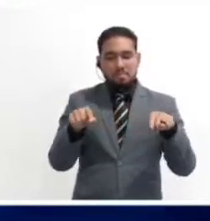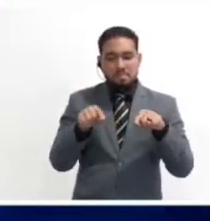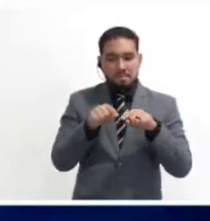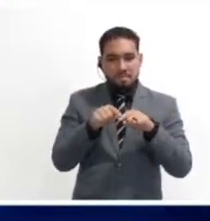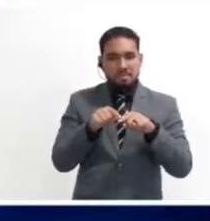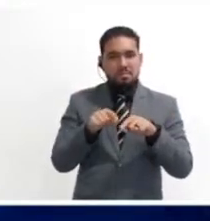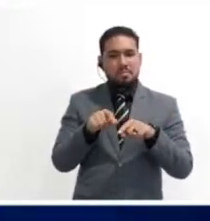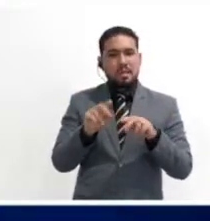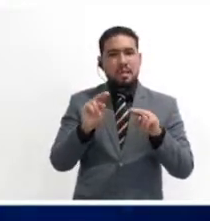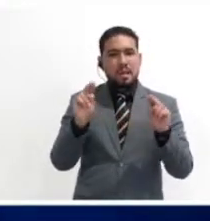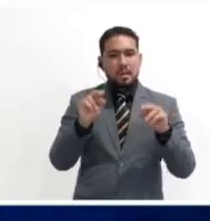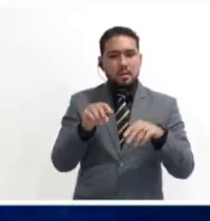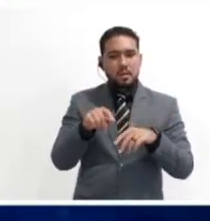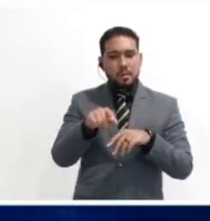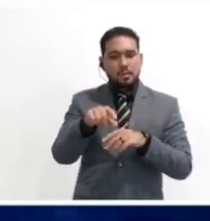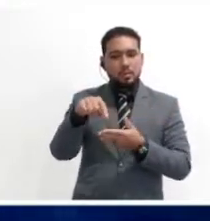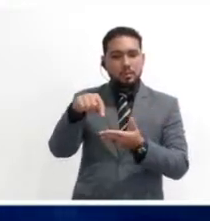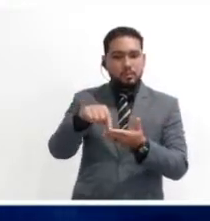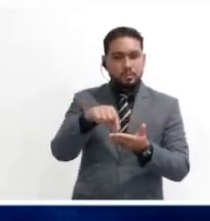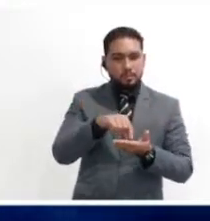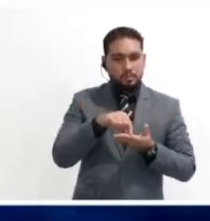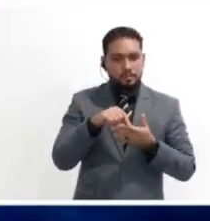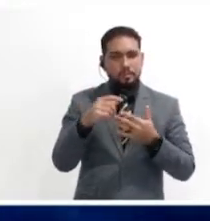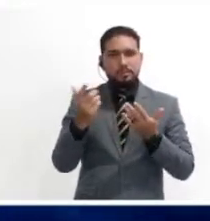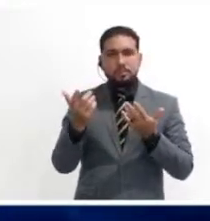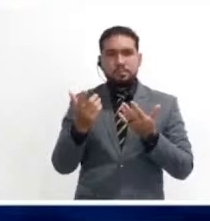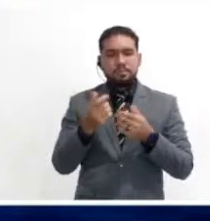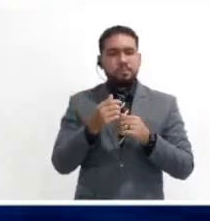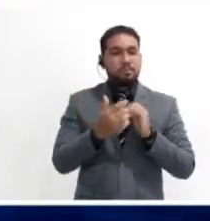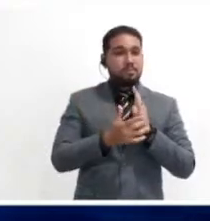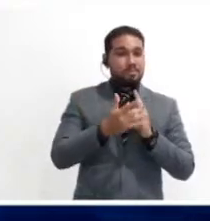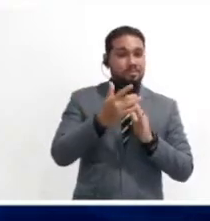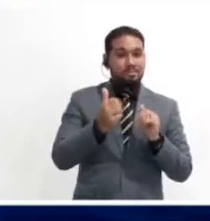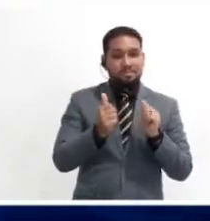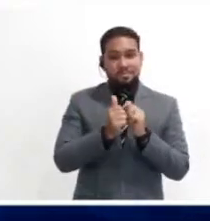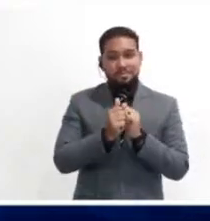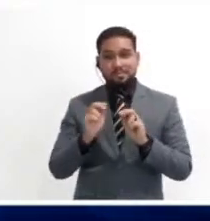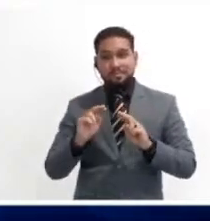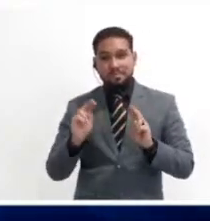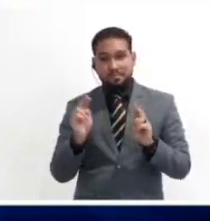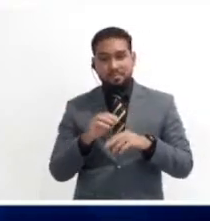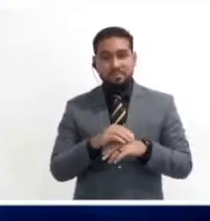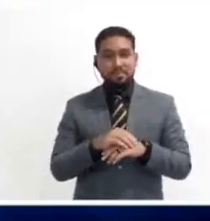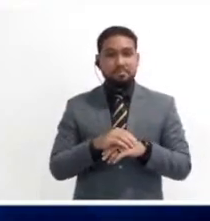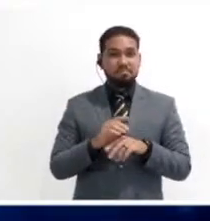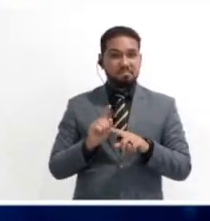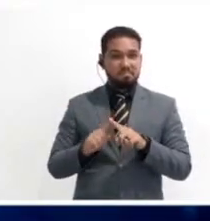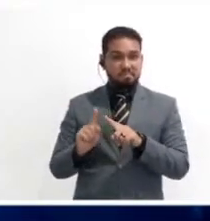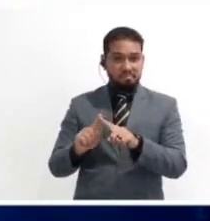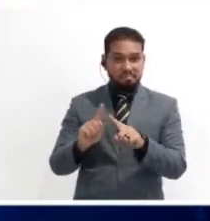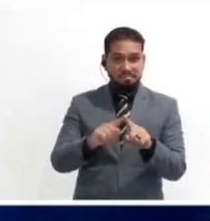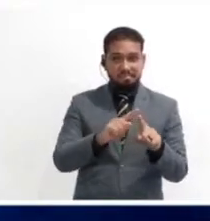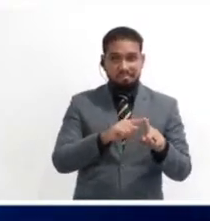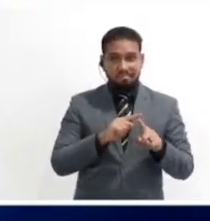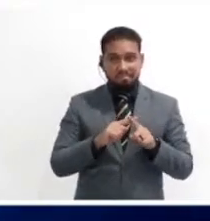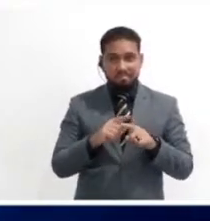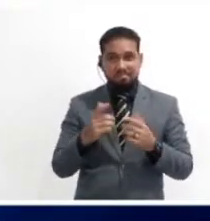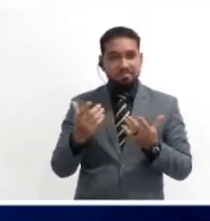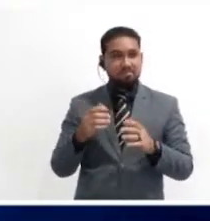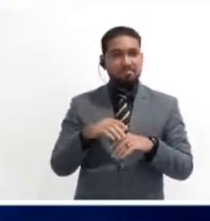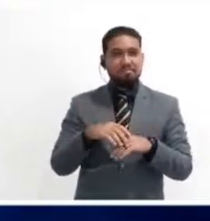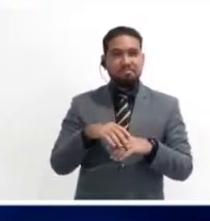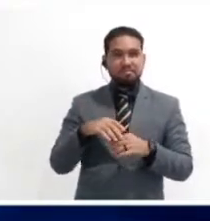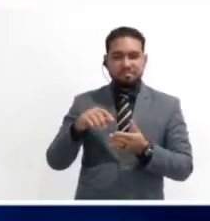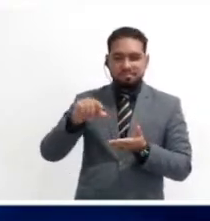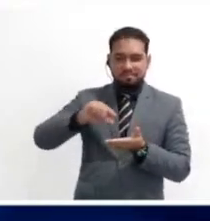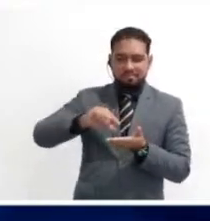simplest would be something we call a glob top, where you literally just dispense a glob of material over the chip that's